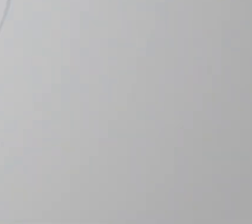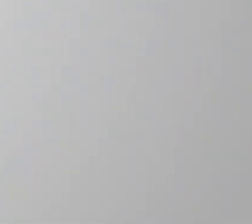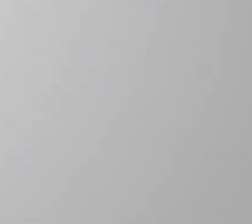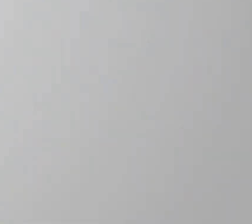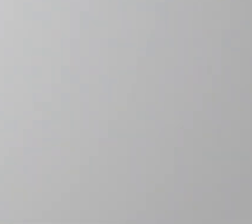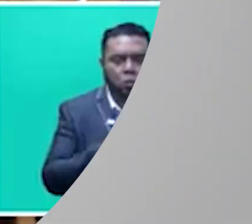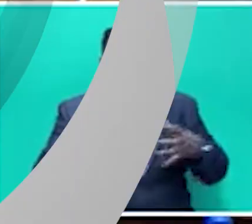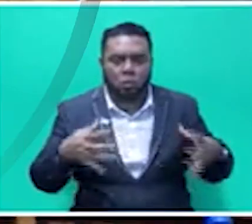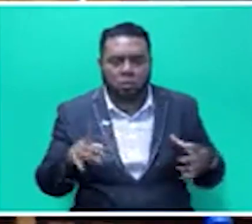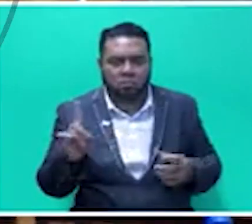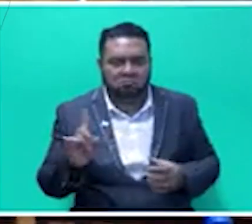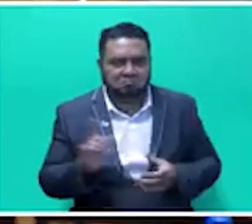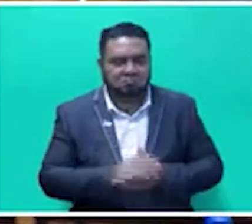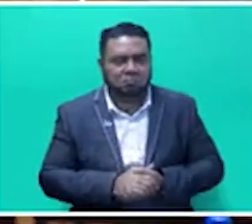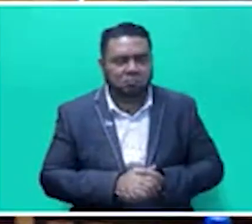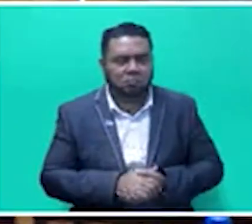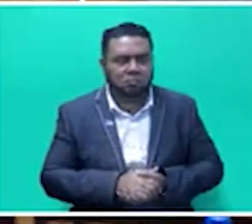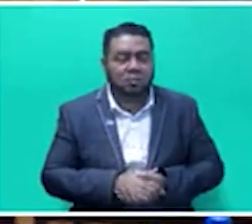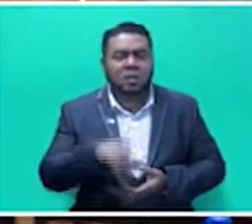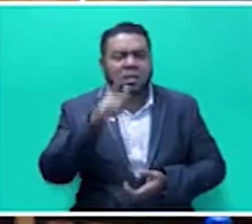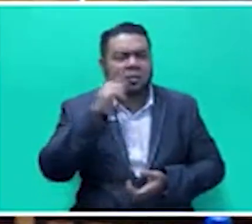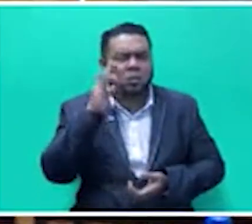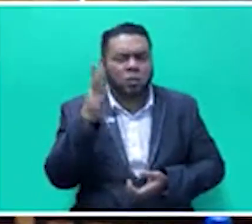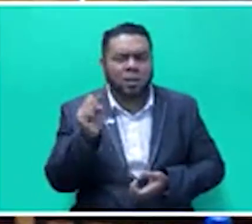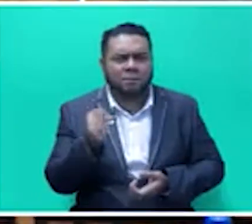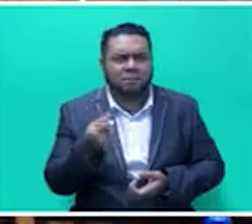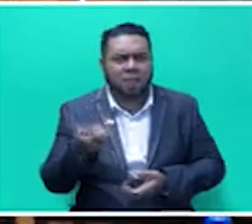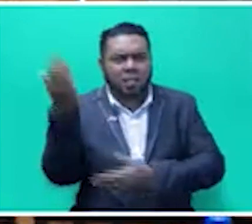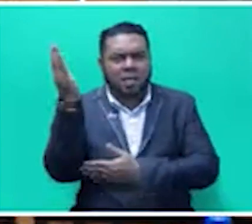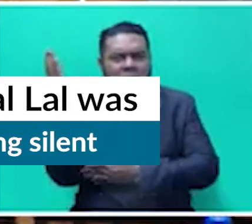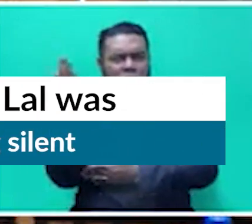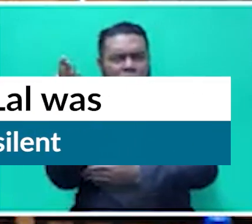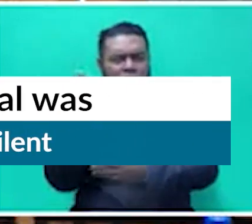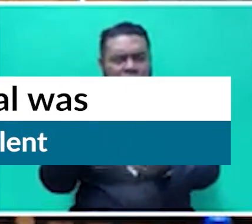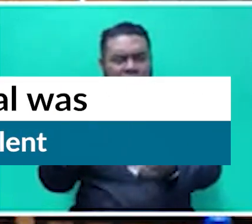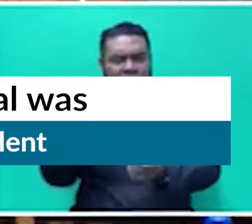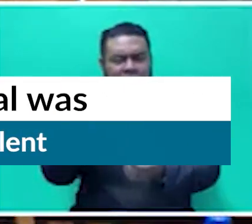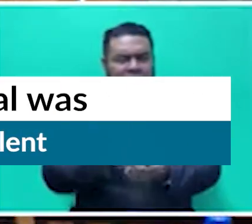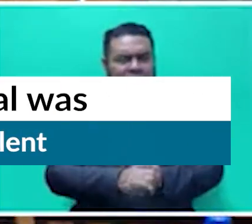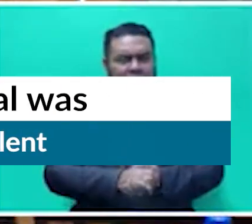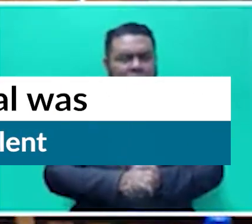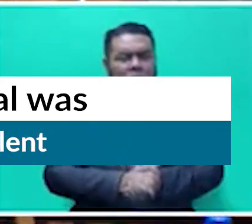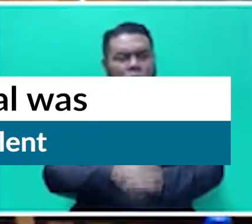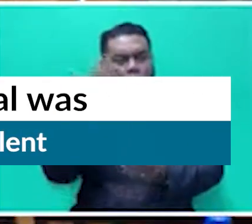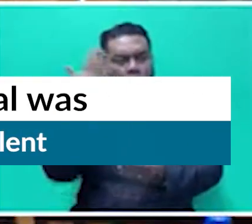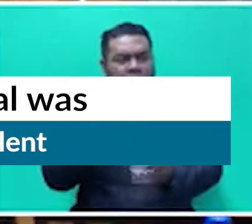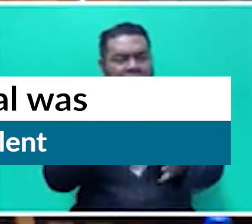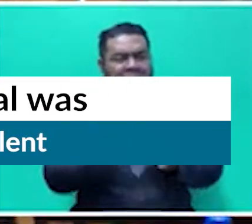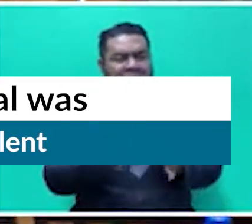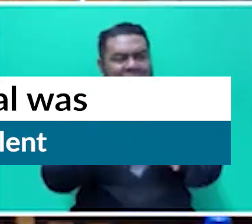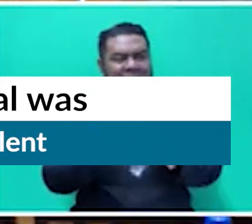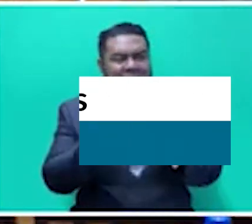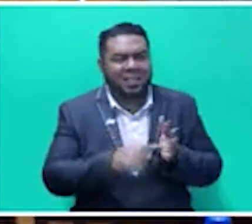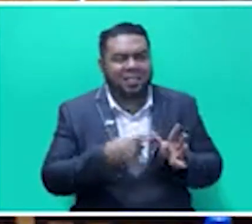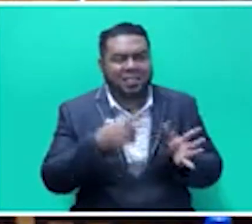Mr. Speaker, yesterday we had a lecture on secularism from Honorable Ketan Lal, who made disparaging remarks